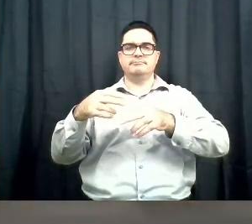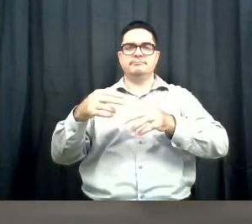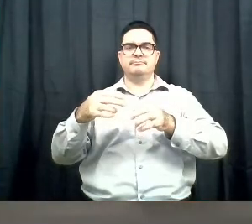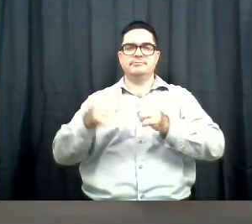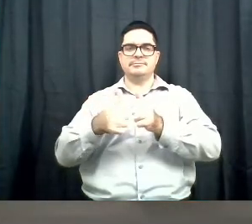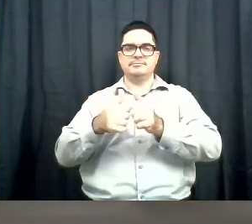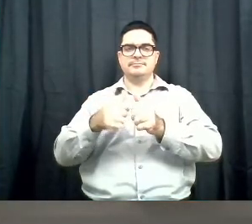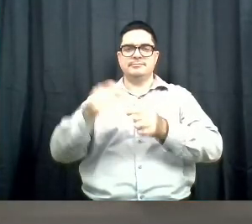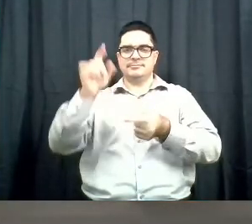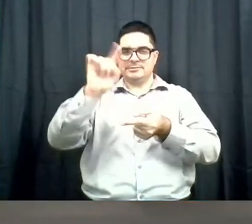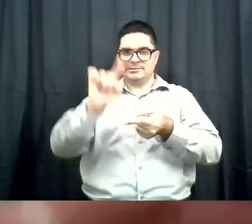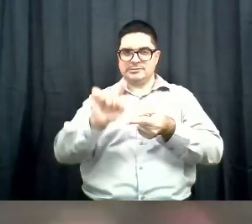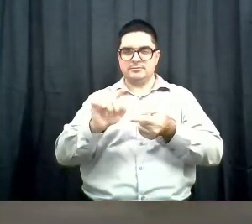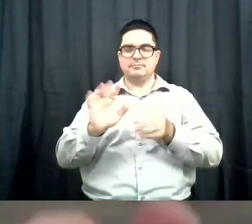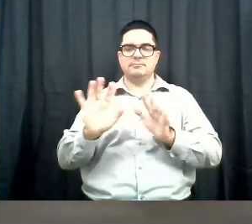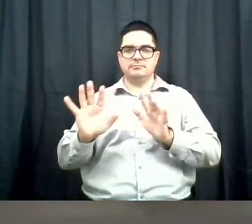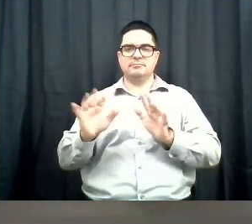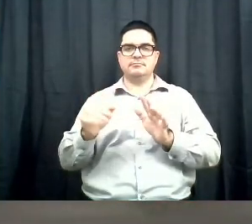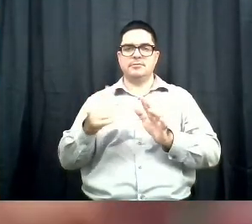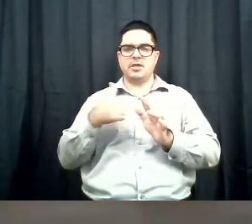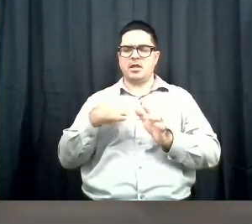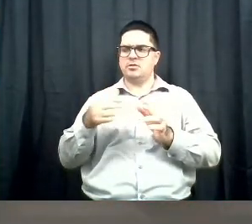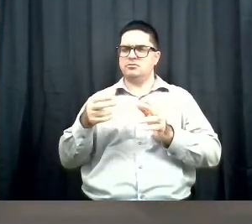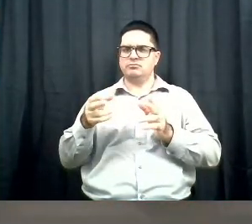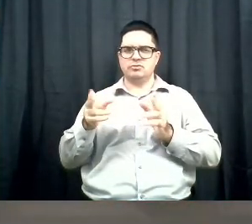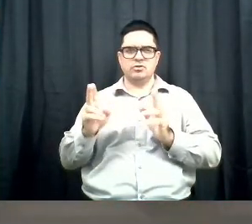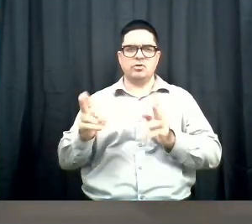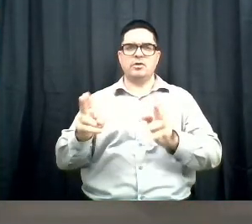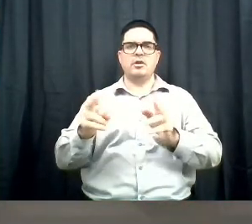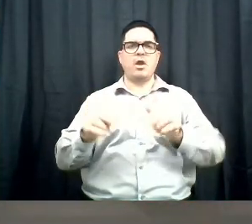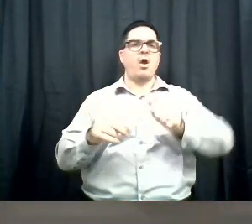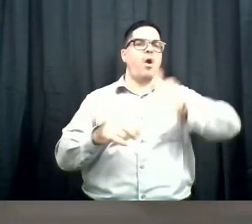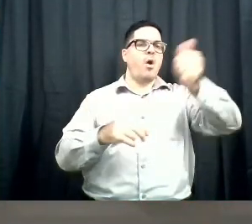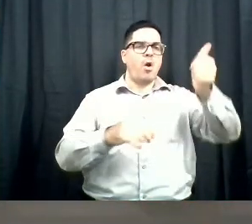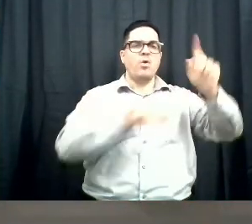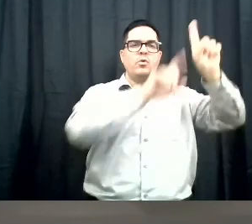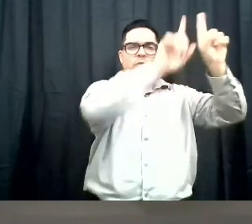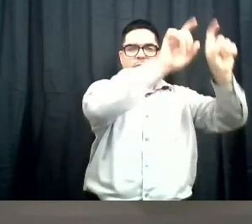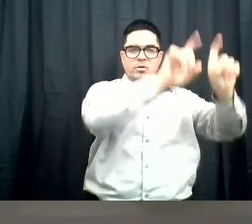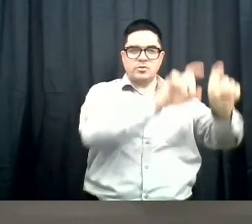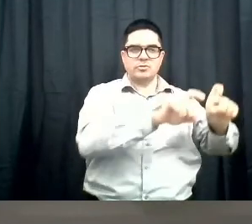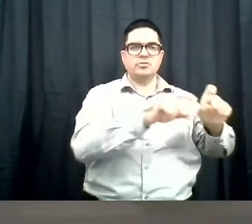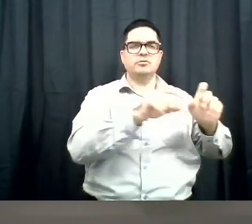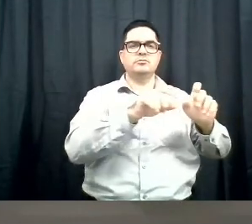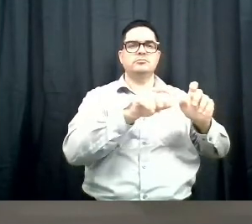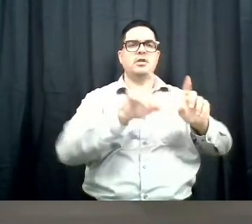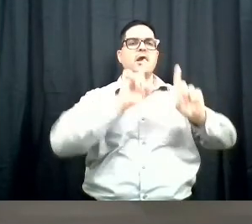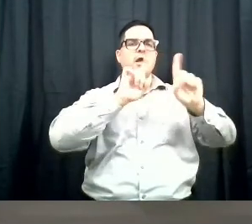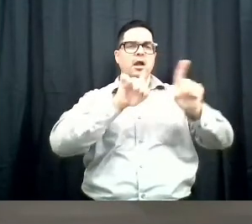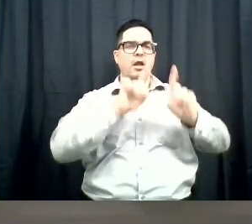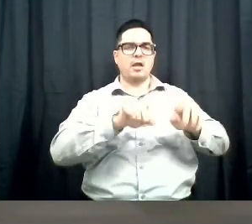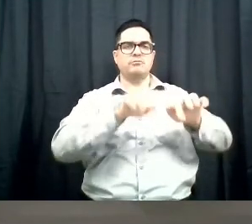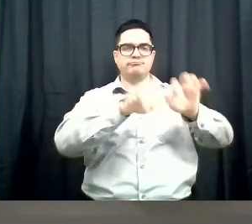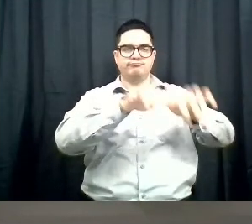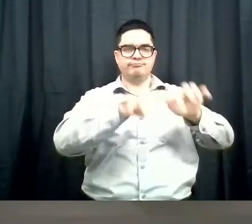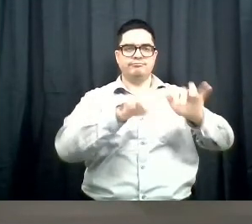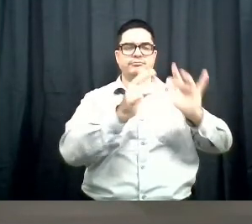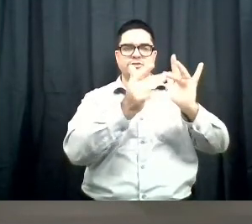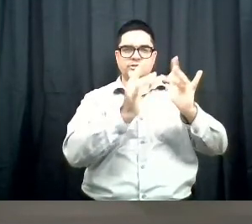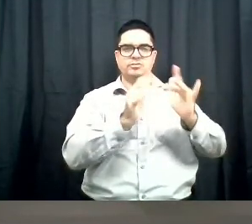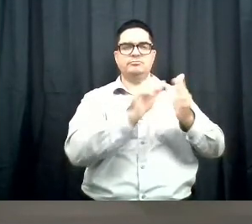just do this quickly and then I will post answers to all the other questions we've received since we're about to lose our